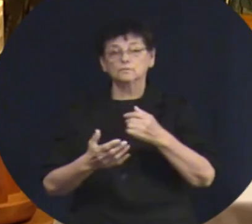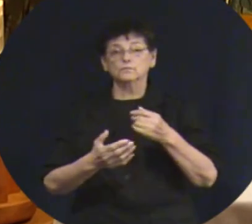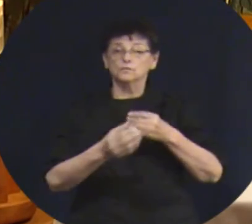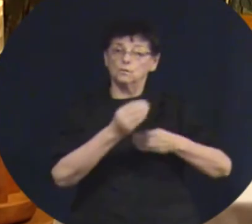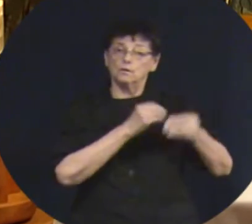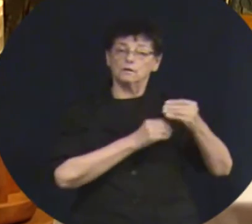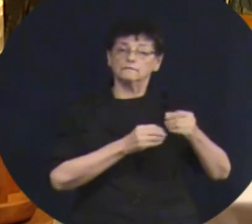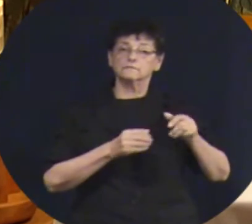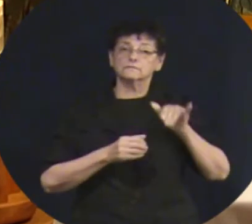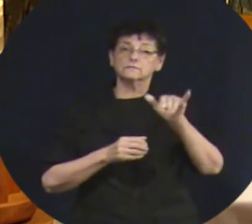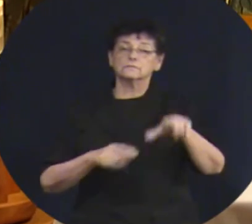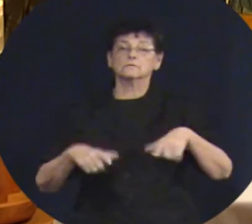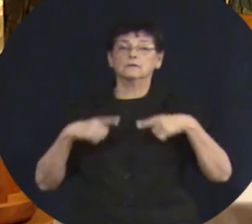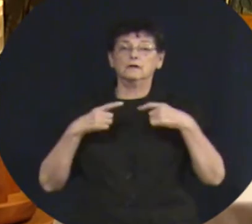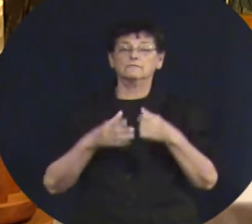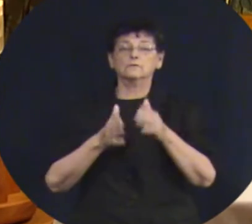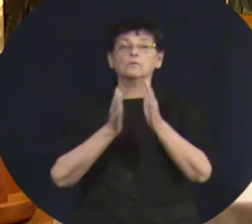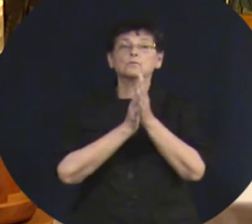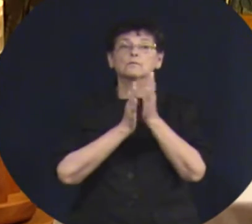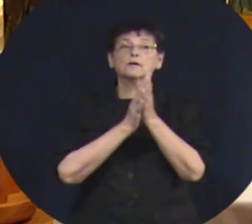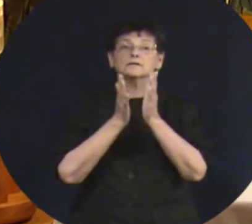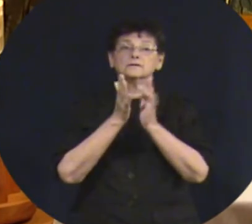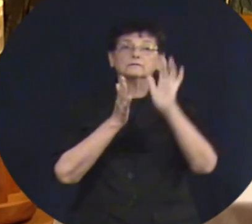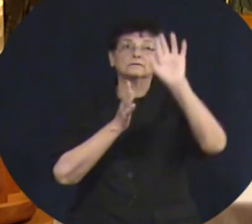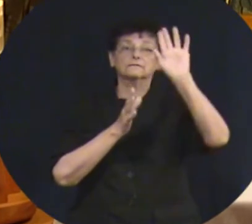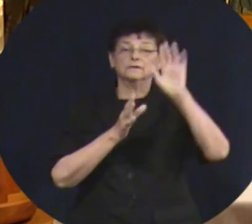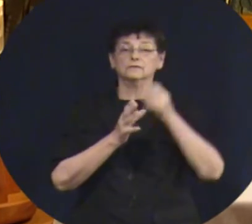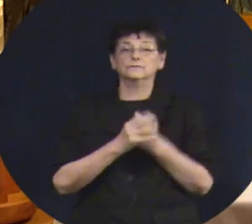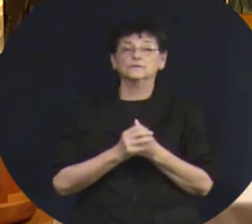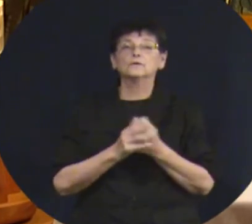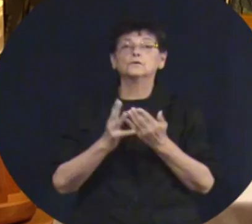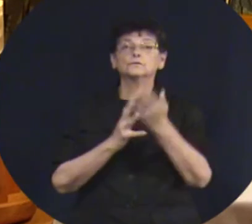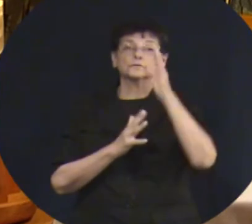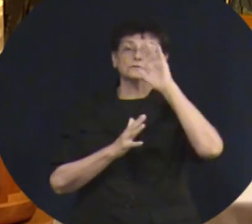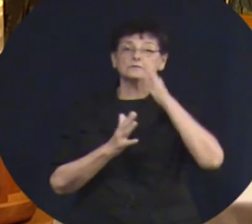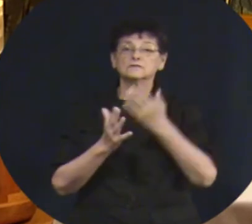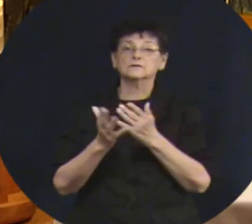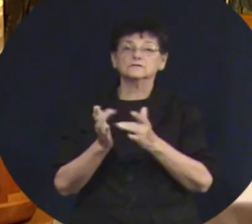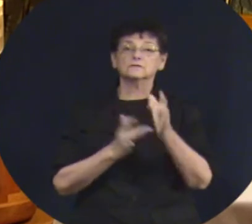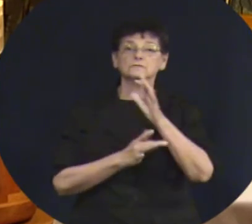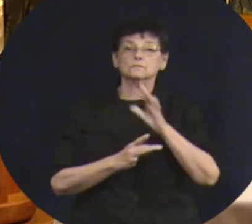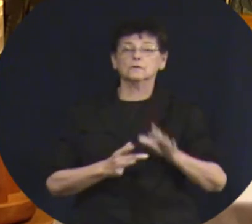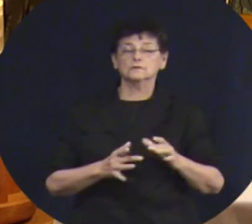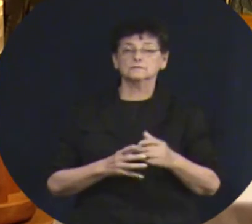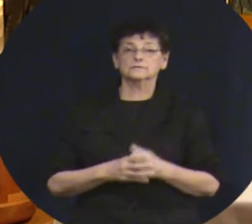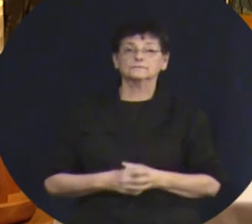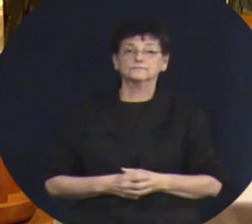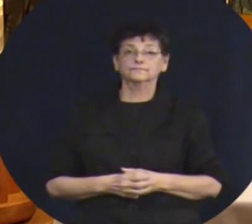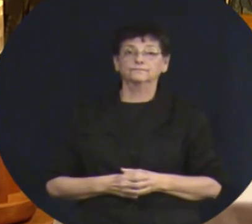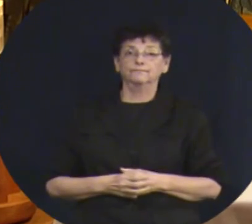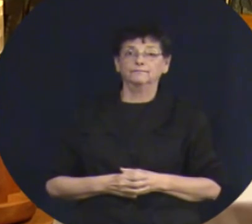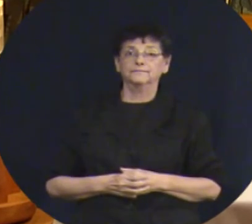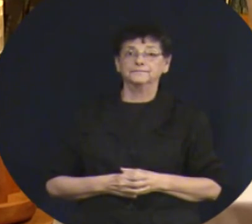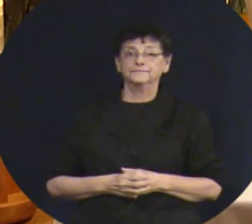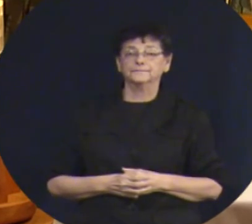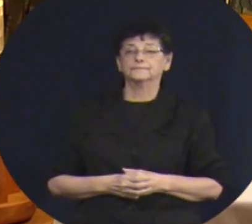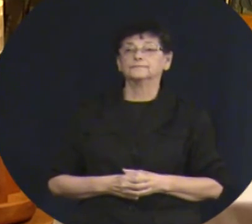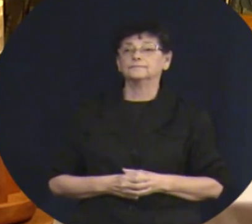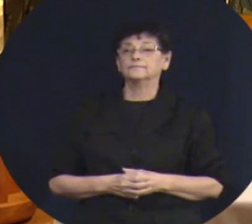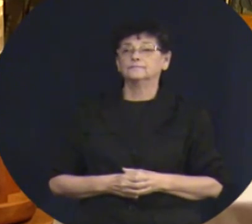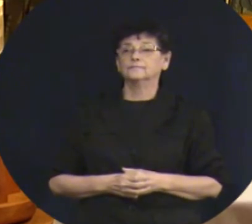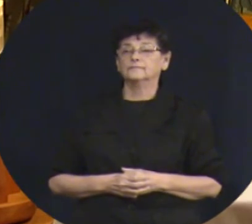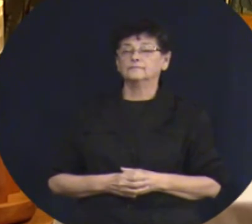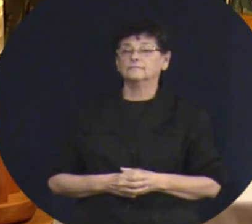co-heirs to eternal life, and may praise and glorify you through your Son, Jesus Christ.